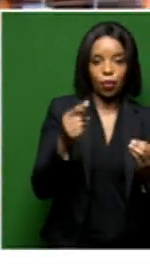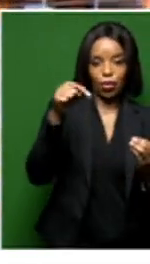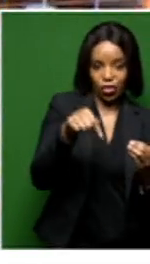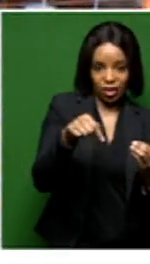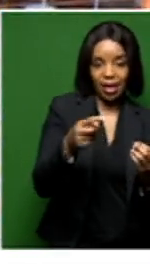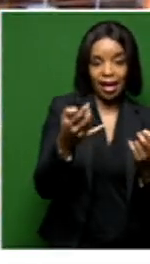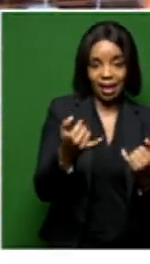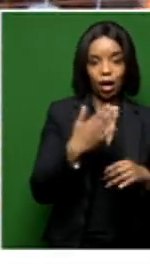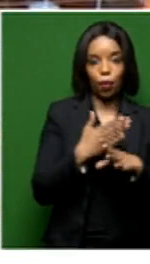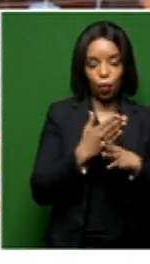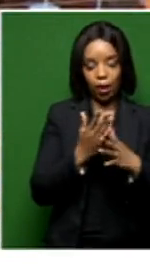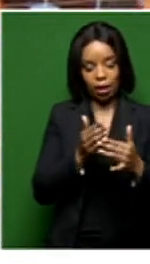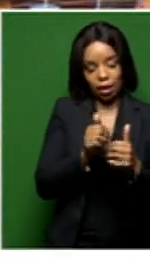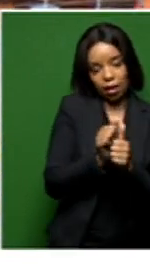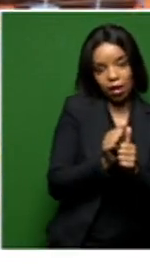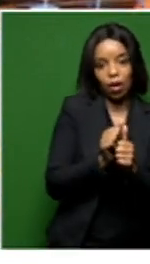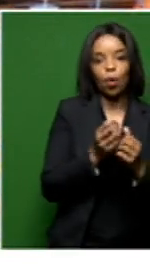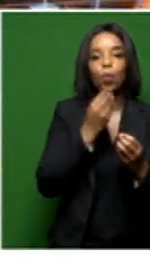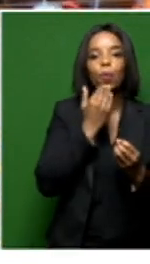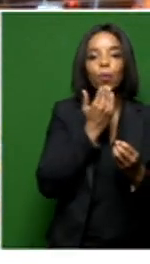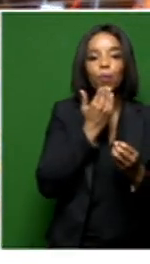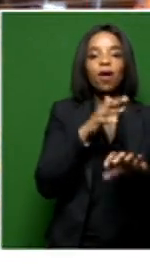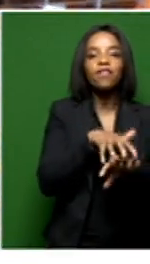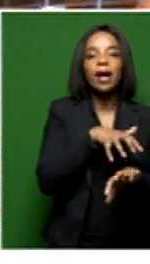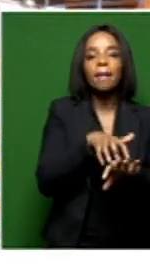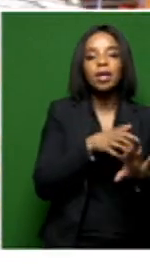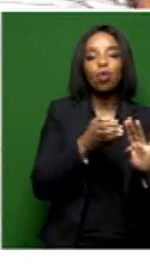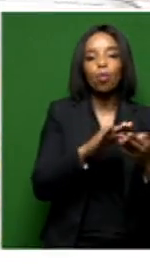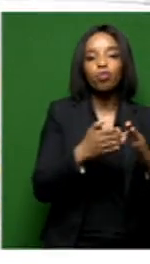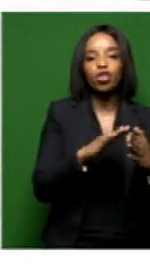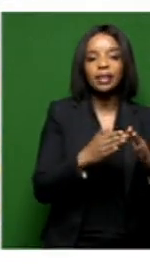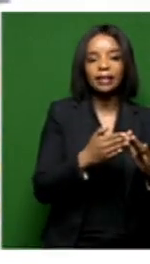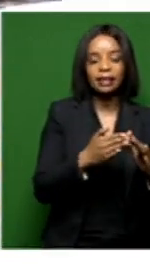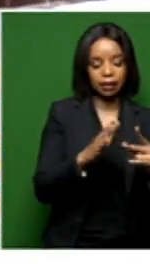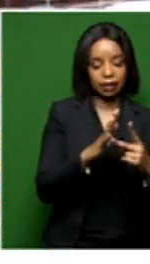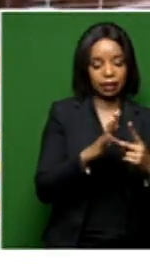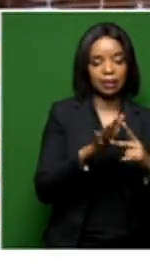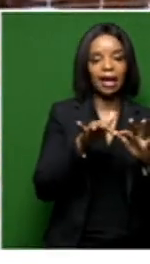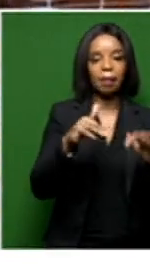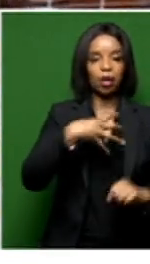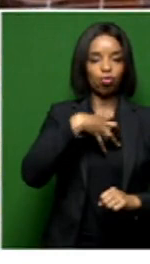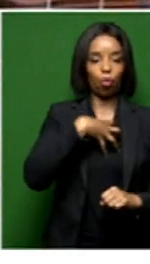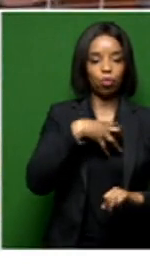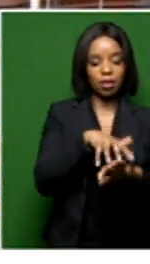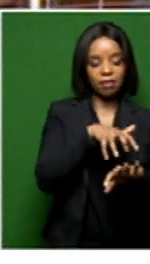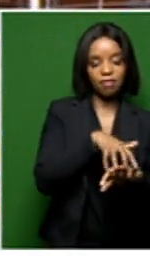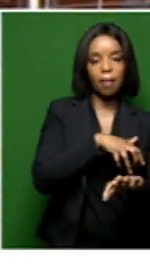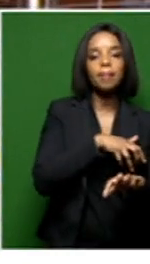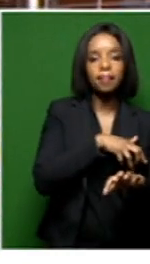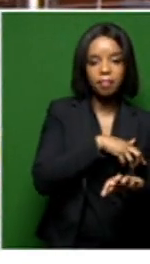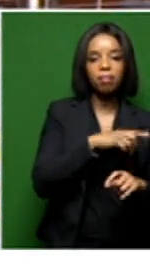with the farming community and also the farm owners so that they are free. They shouldn't be running away from